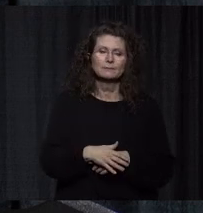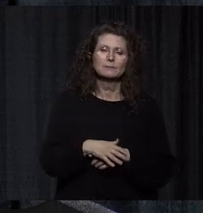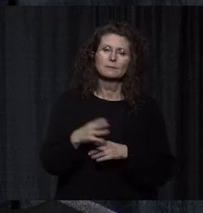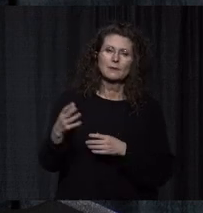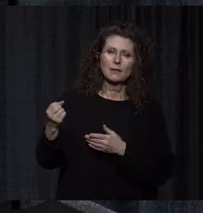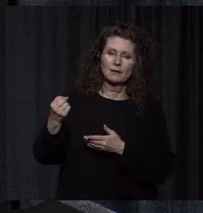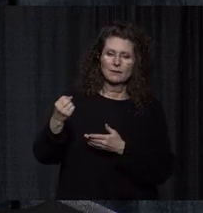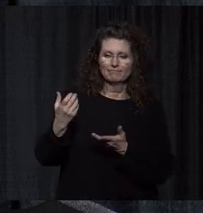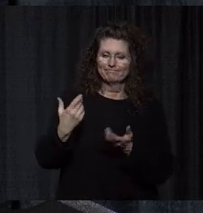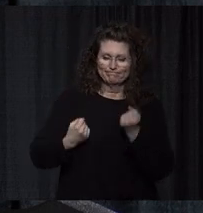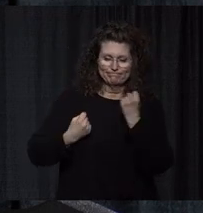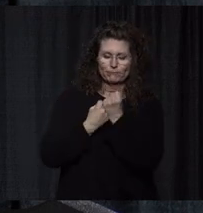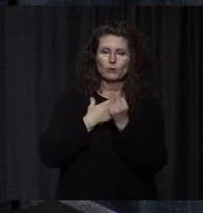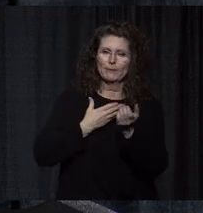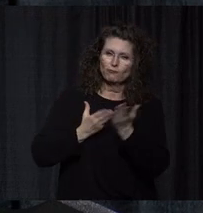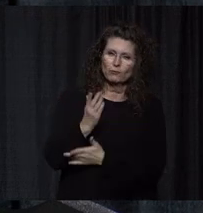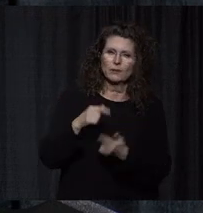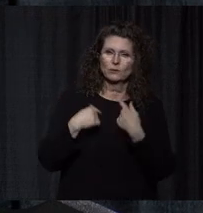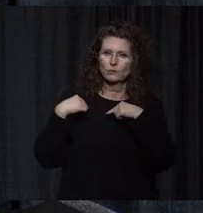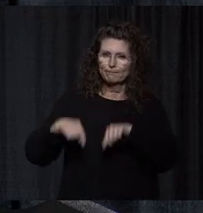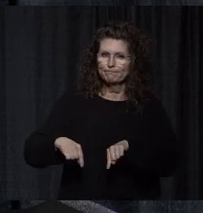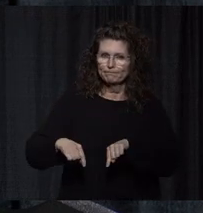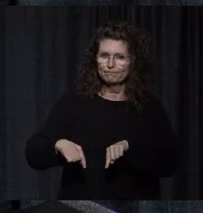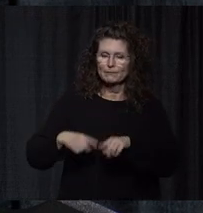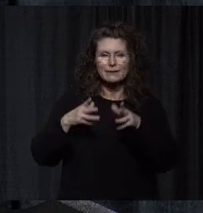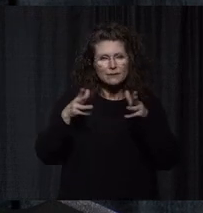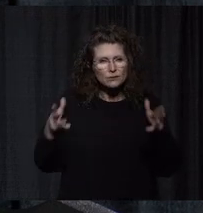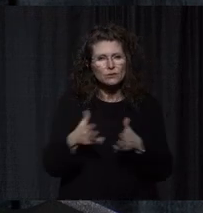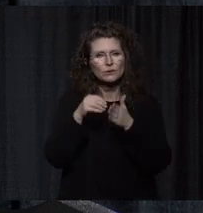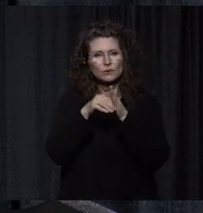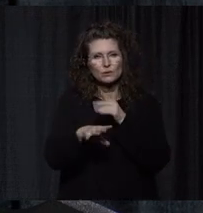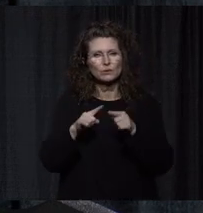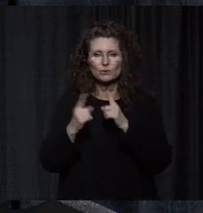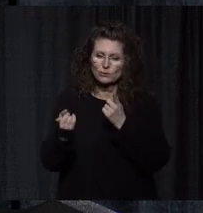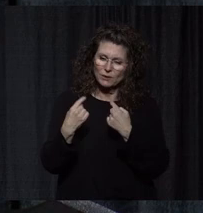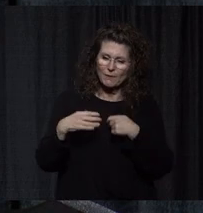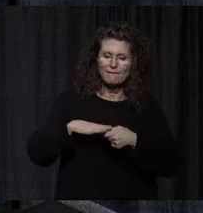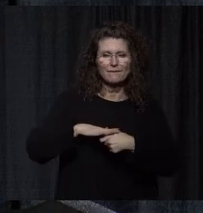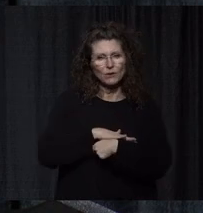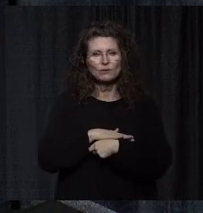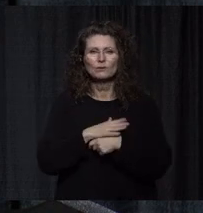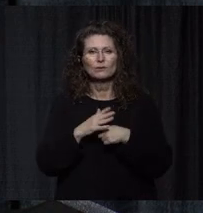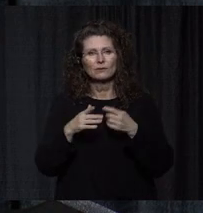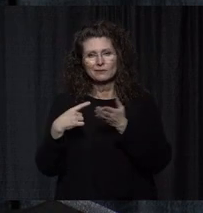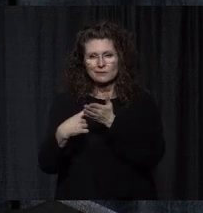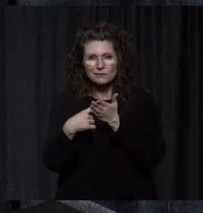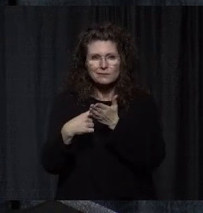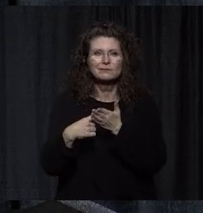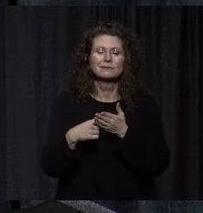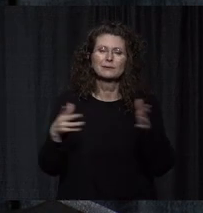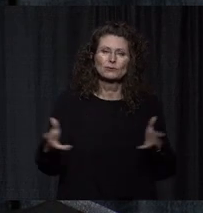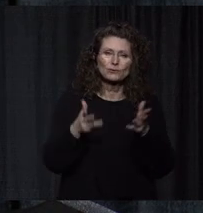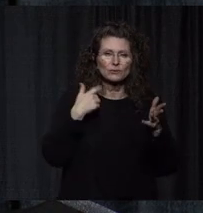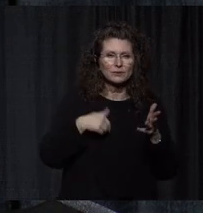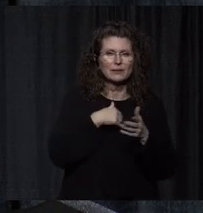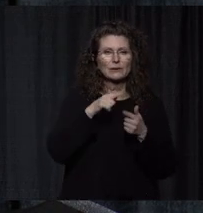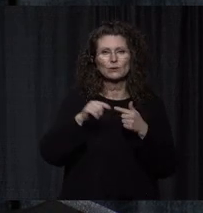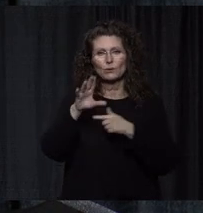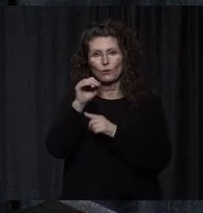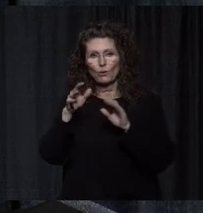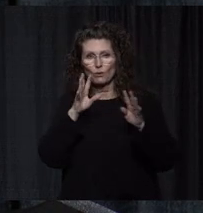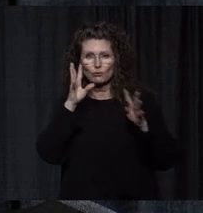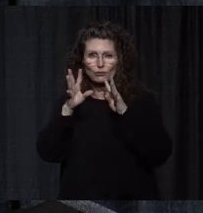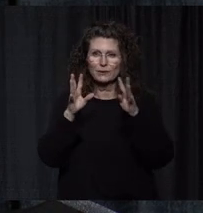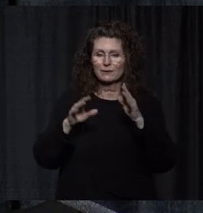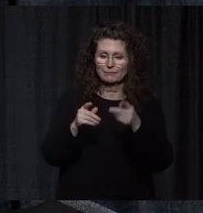here. He encouraged students to bring their full selves to conversations, encouraging us to co-create